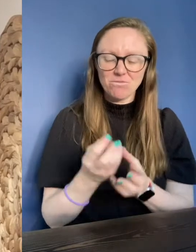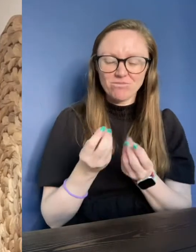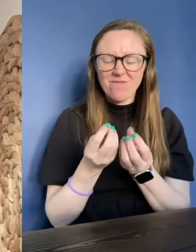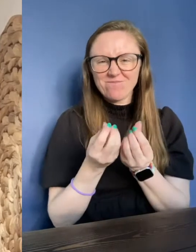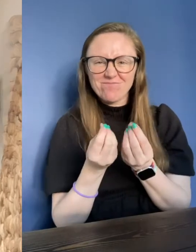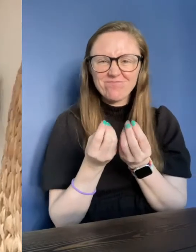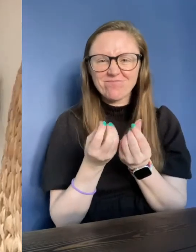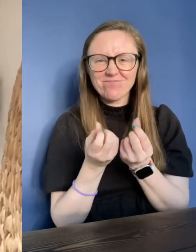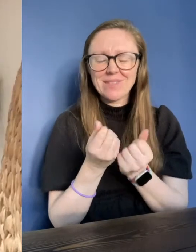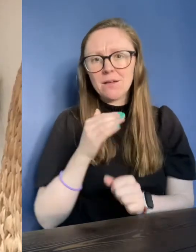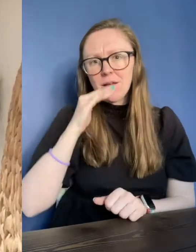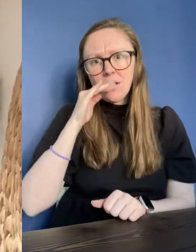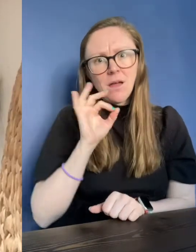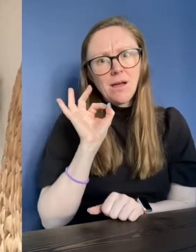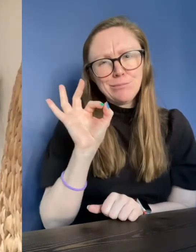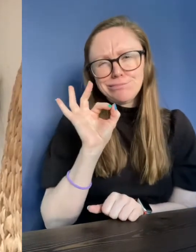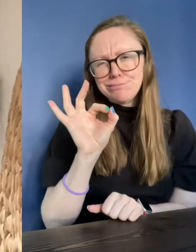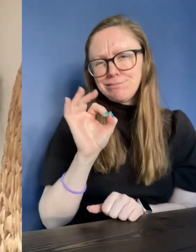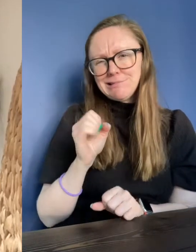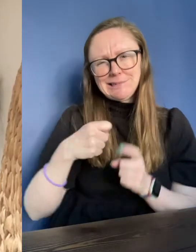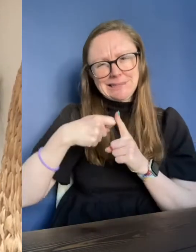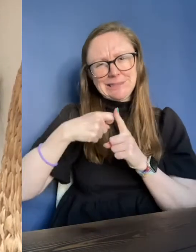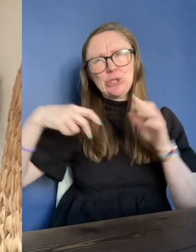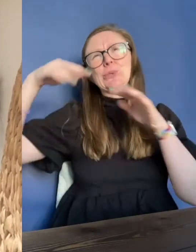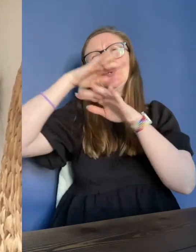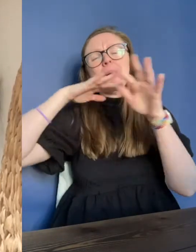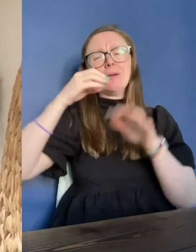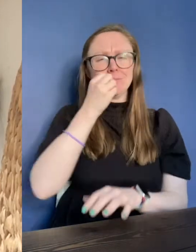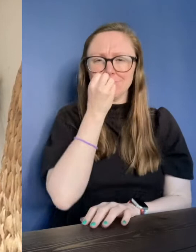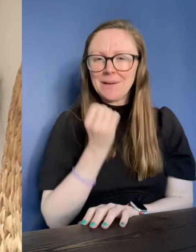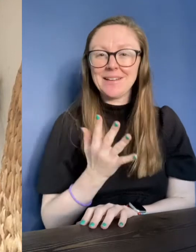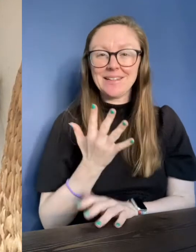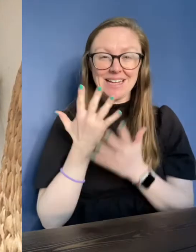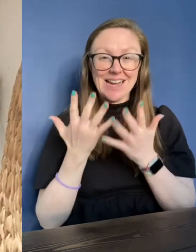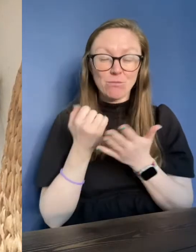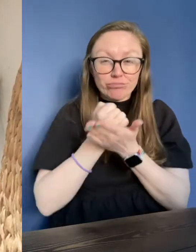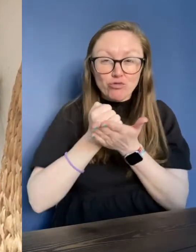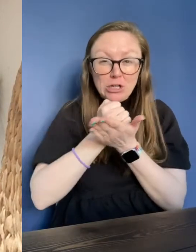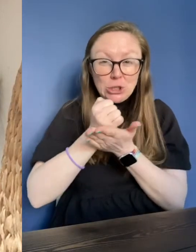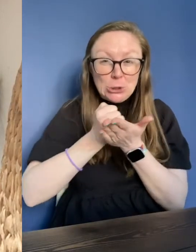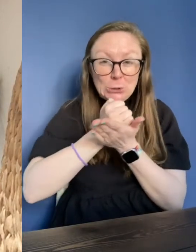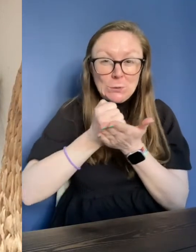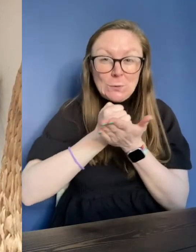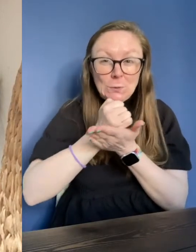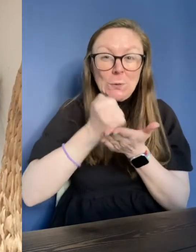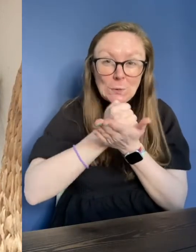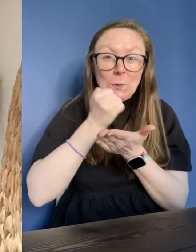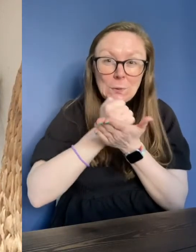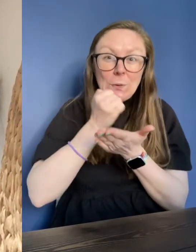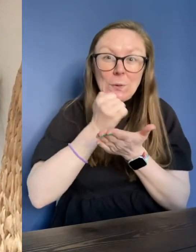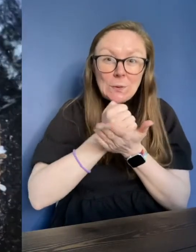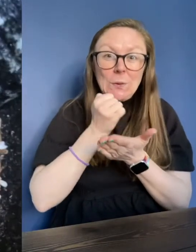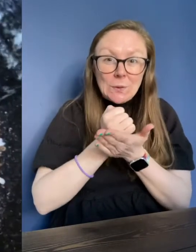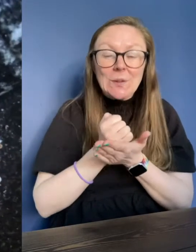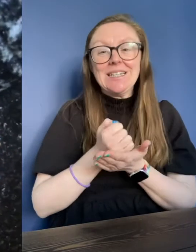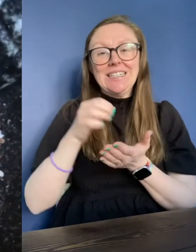consistency. It smells fantastic in the kitchen. I'm just finishing up, crushing up these seeds and